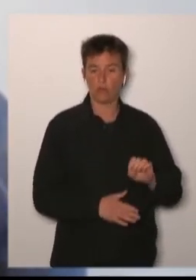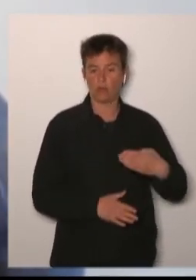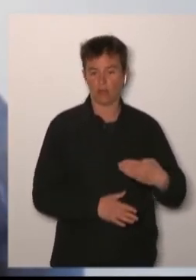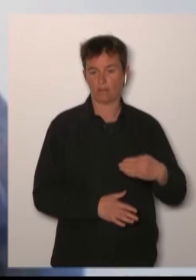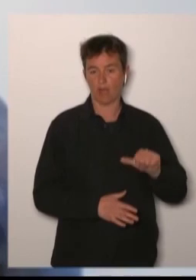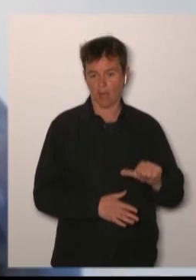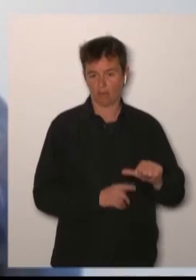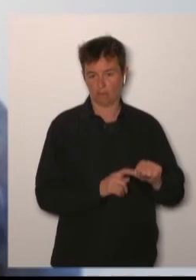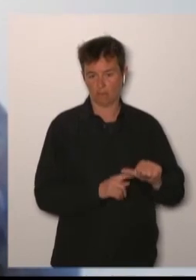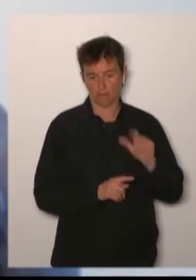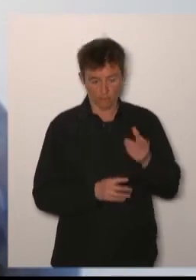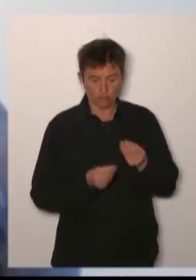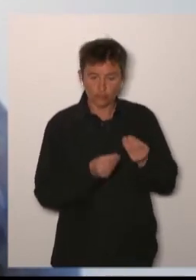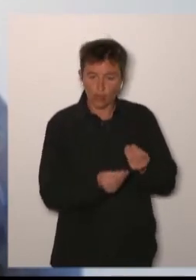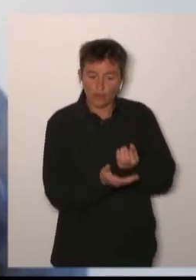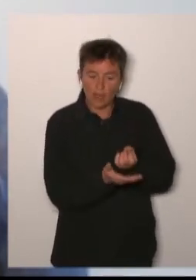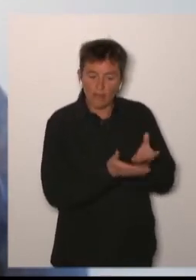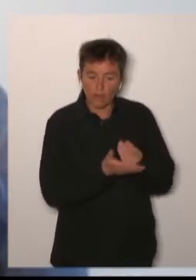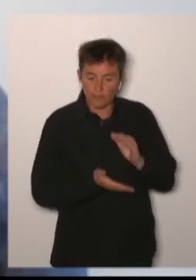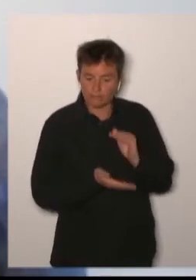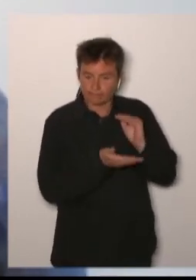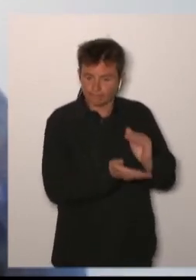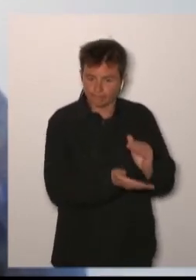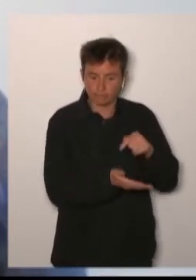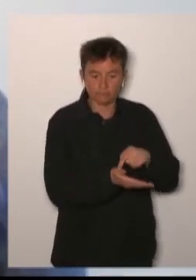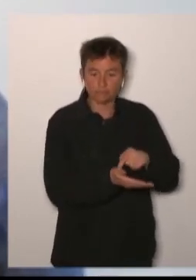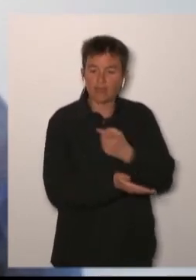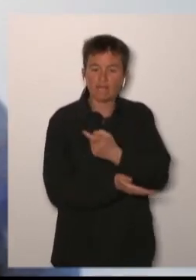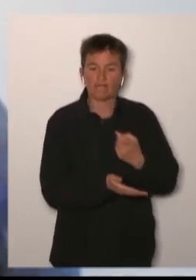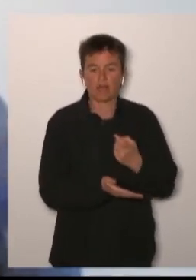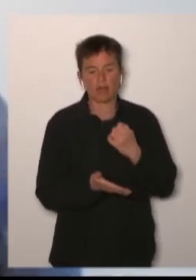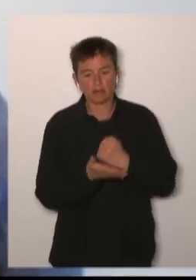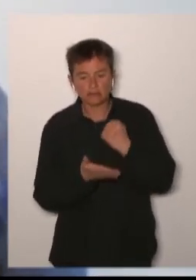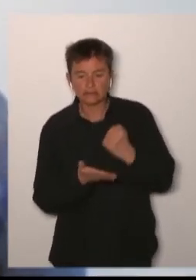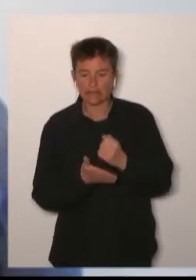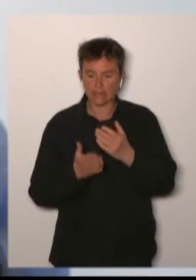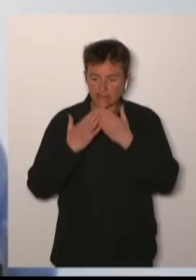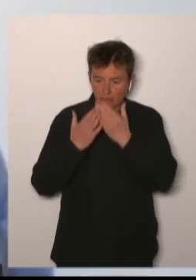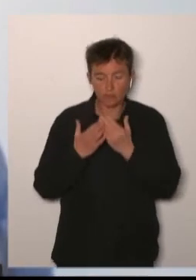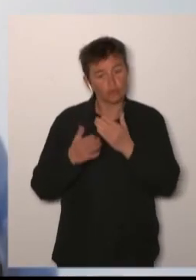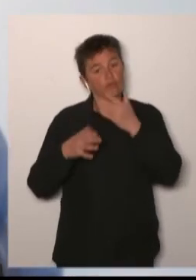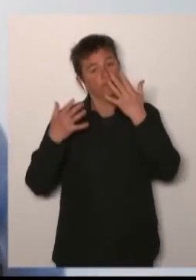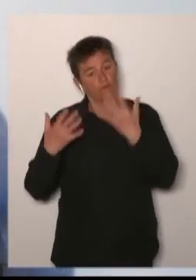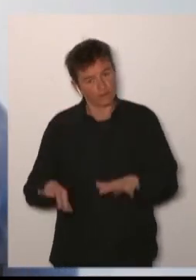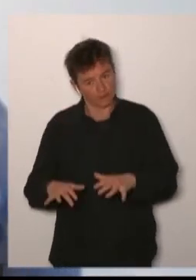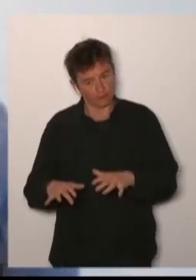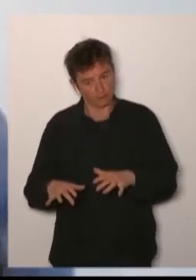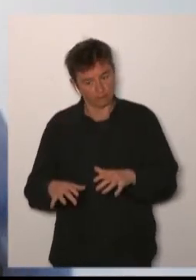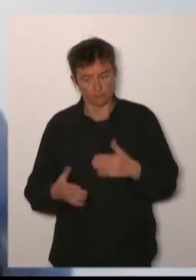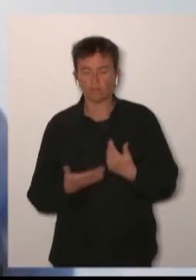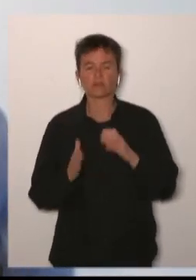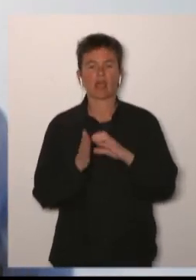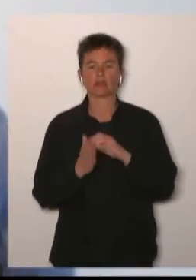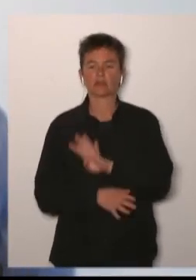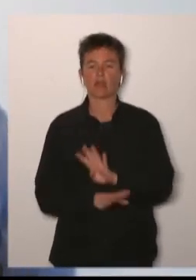data from completed studies as part of so-called Article 46 for the agency,